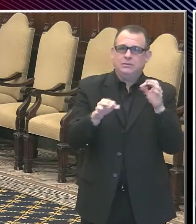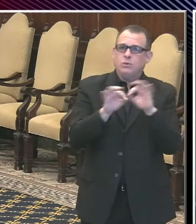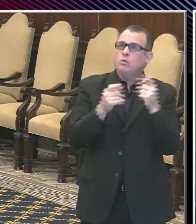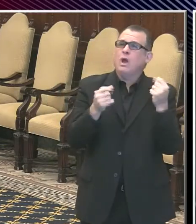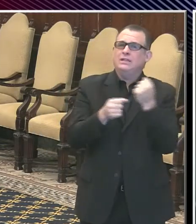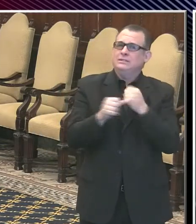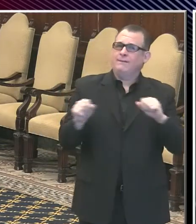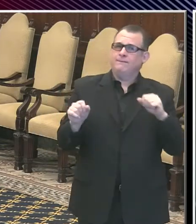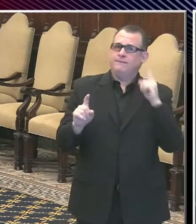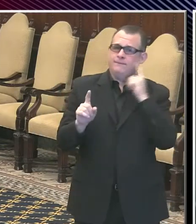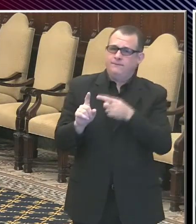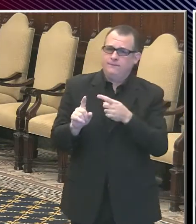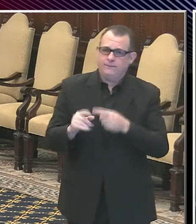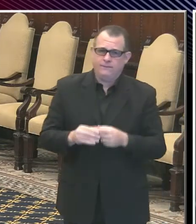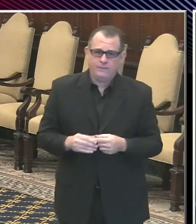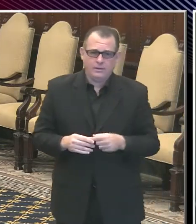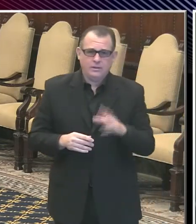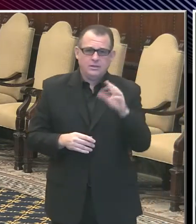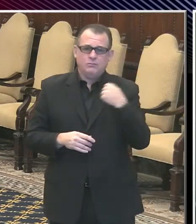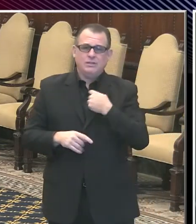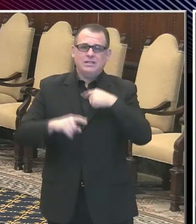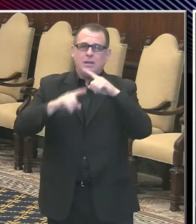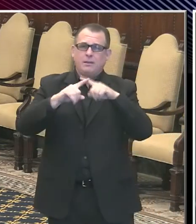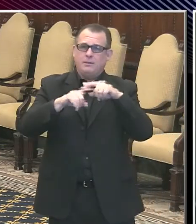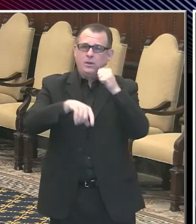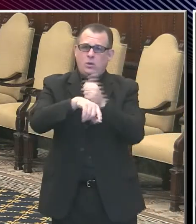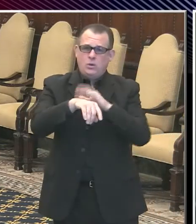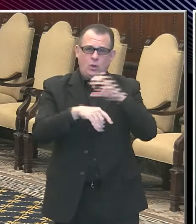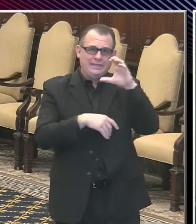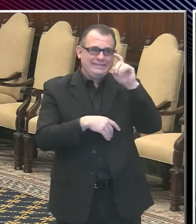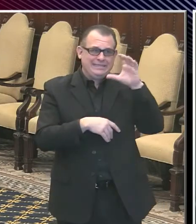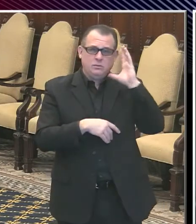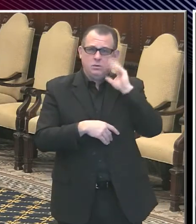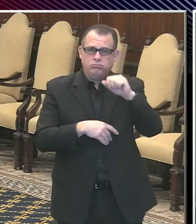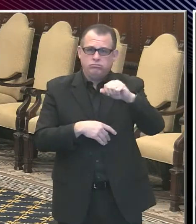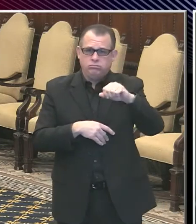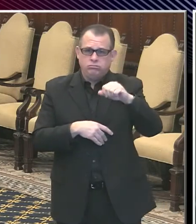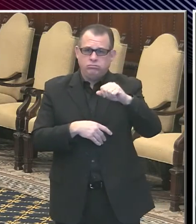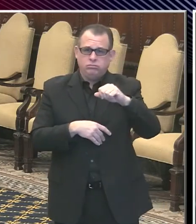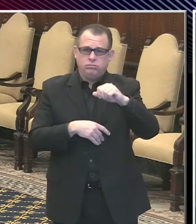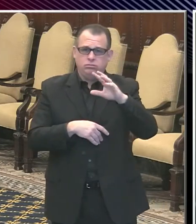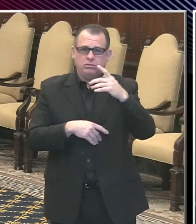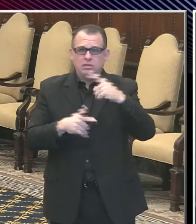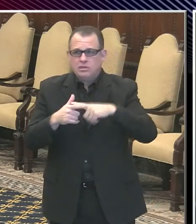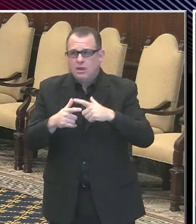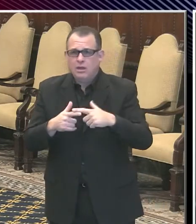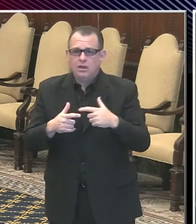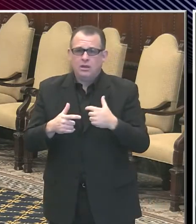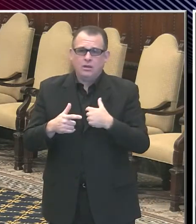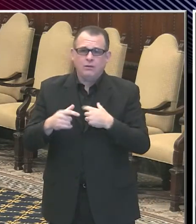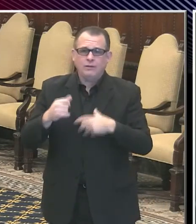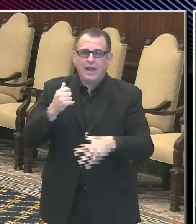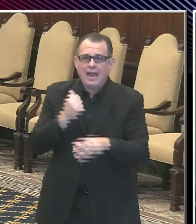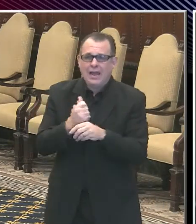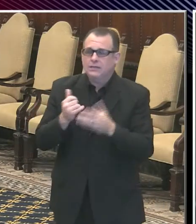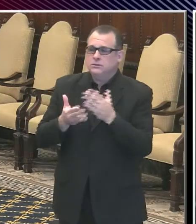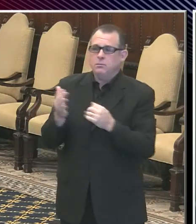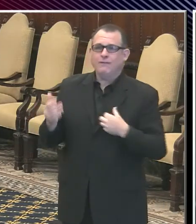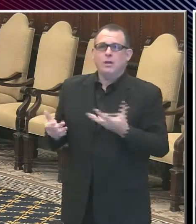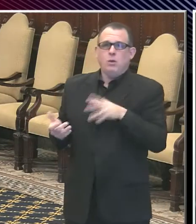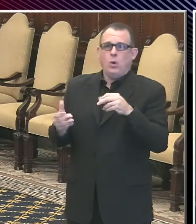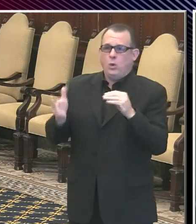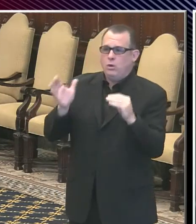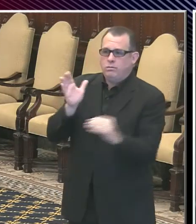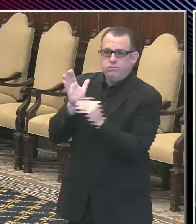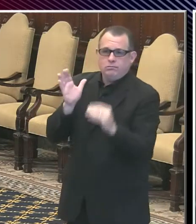will rely on the CDC's guidelines. They may extend them for places where CDC hasn't put out anything else. We